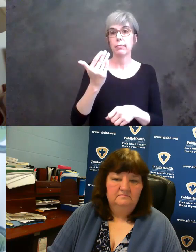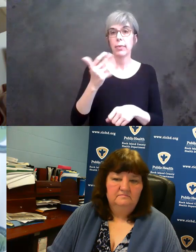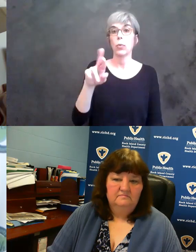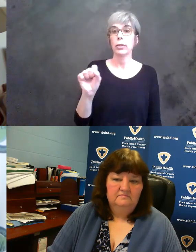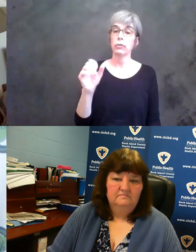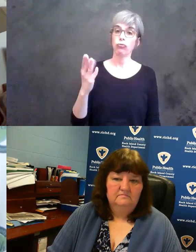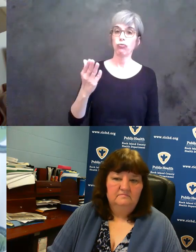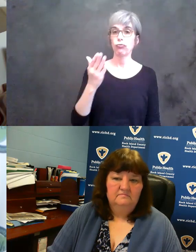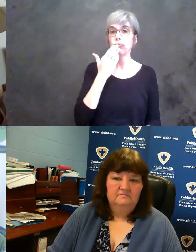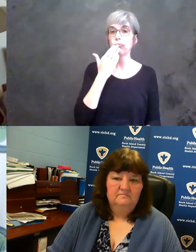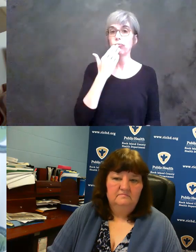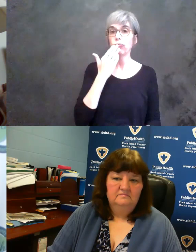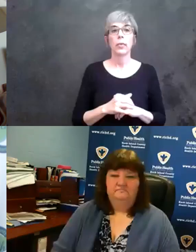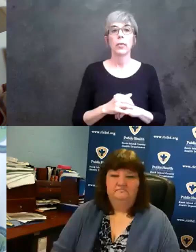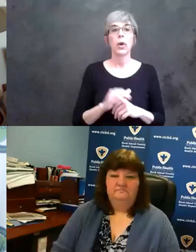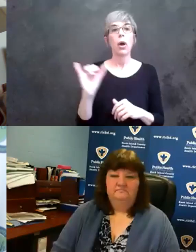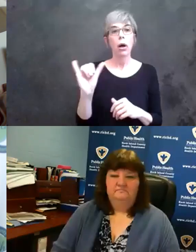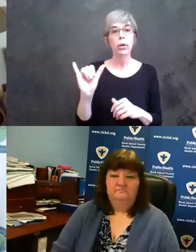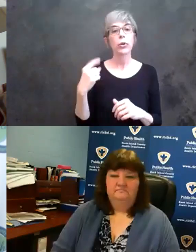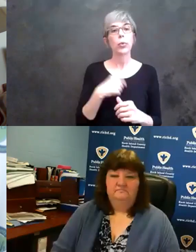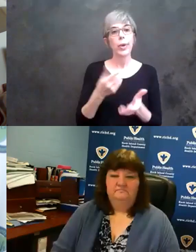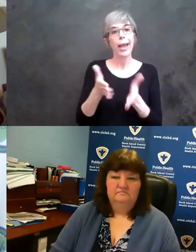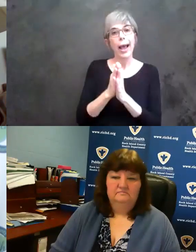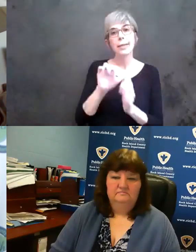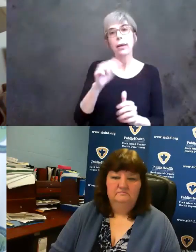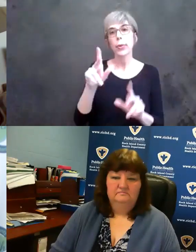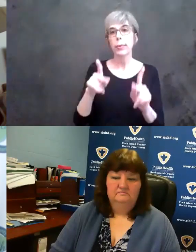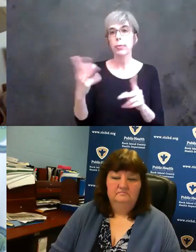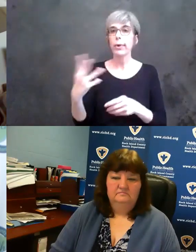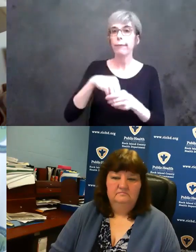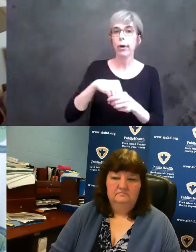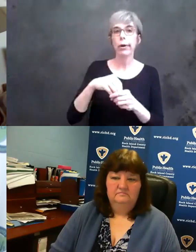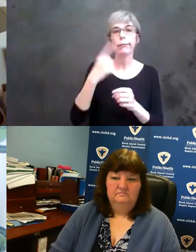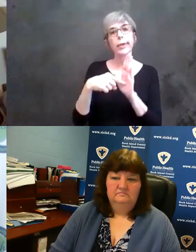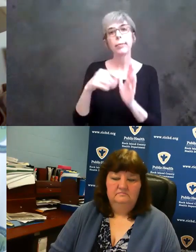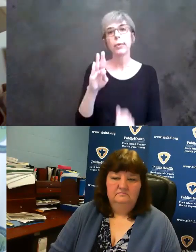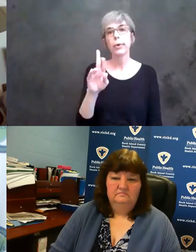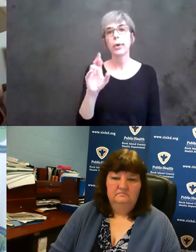guests, such as Brooke and the hospital representatives. And